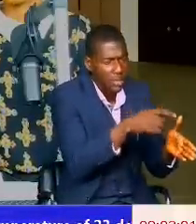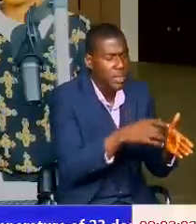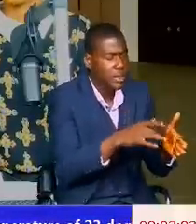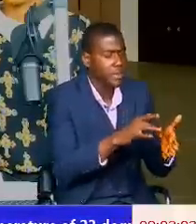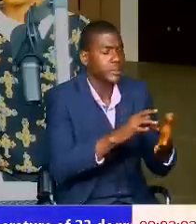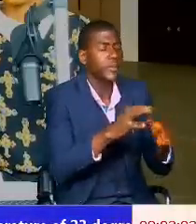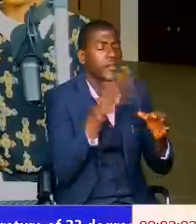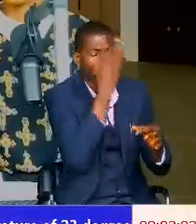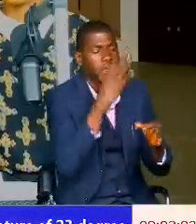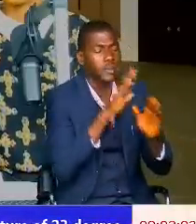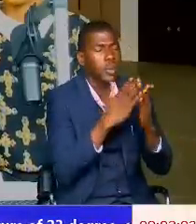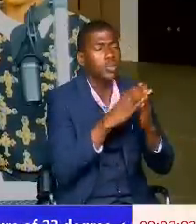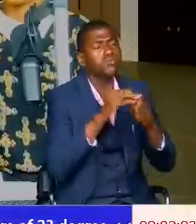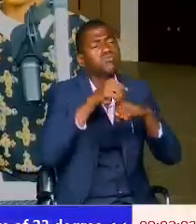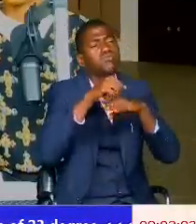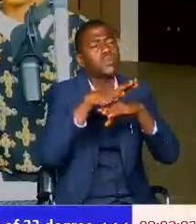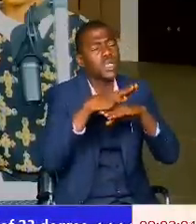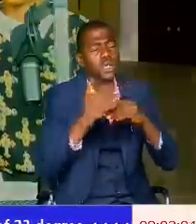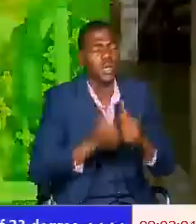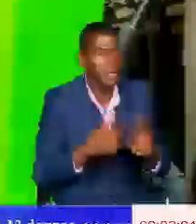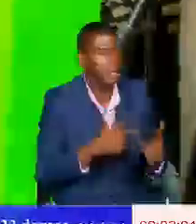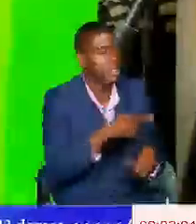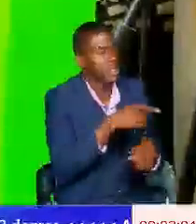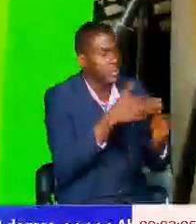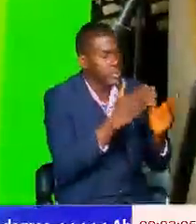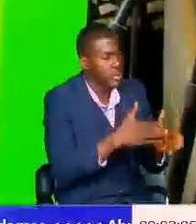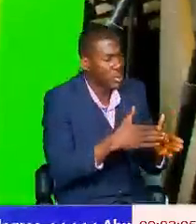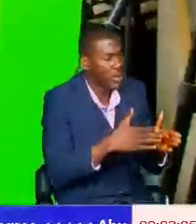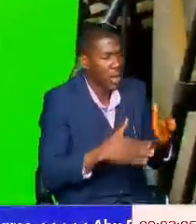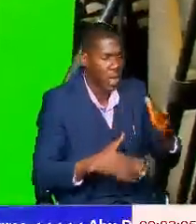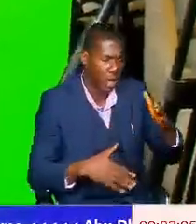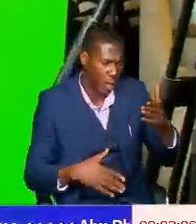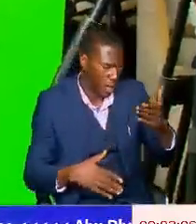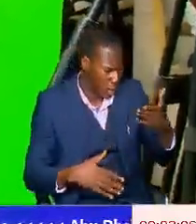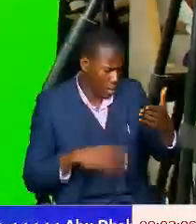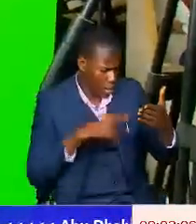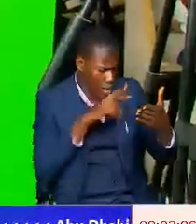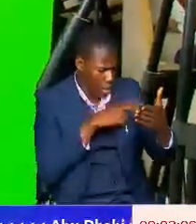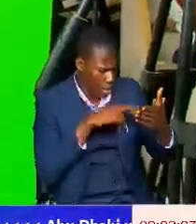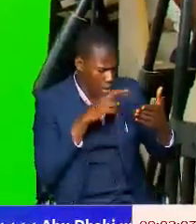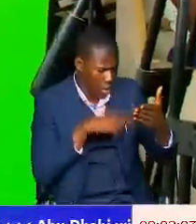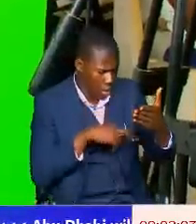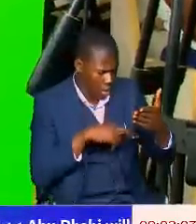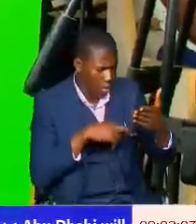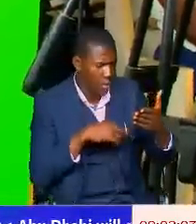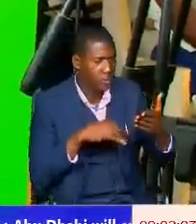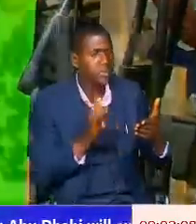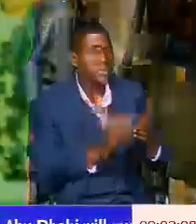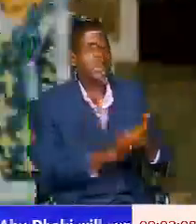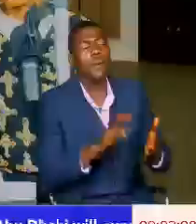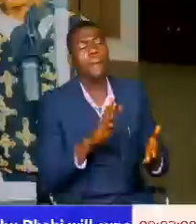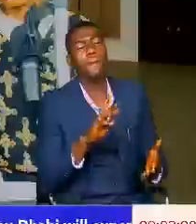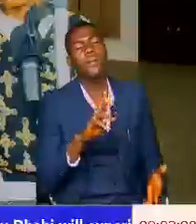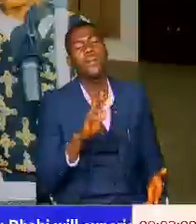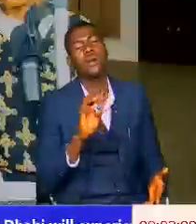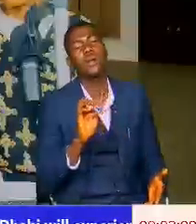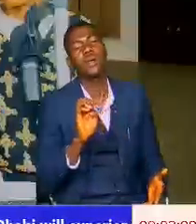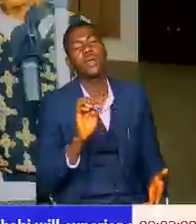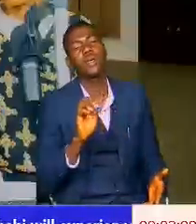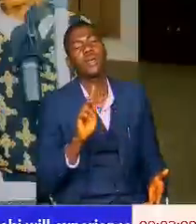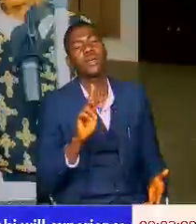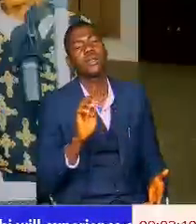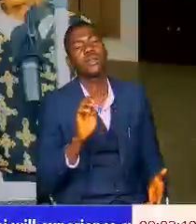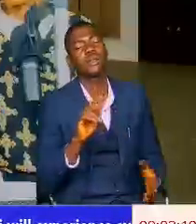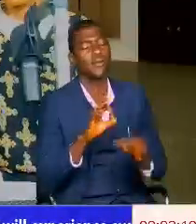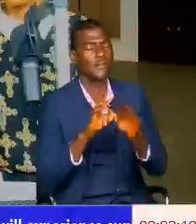been a witch group. Then the person come see and she say then now Brekete Family fit help her out. Then the person